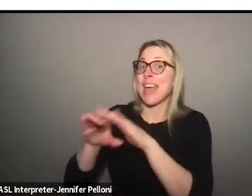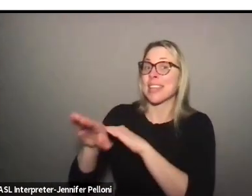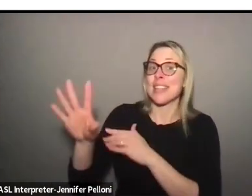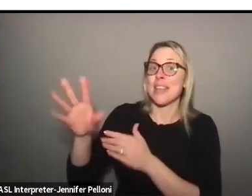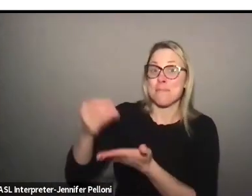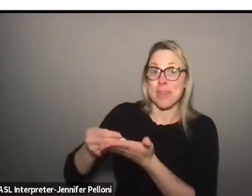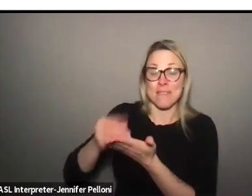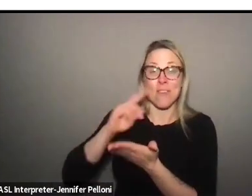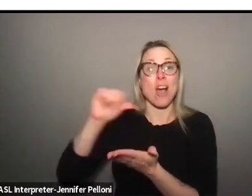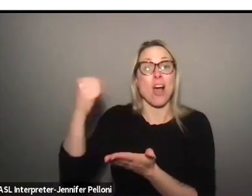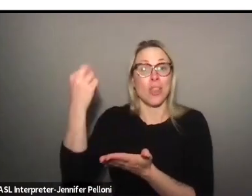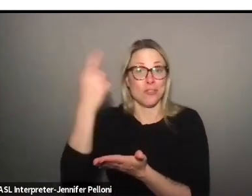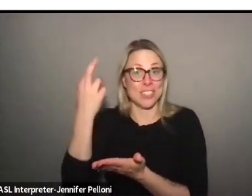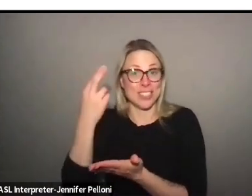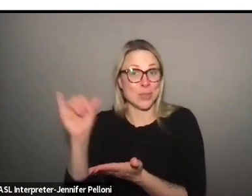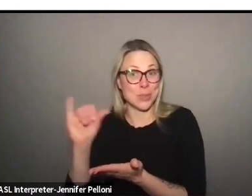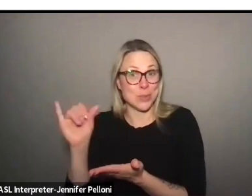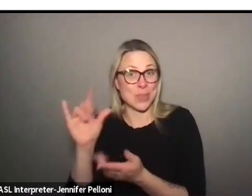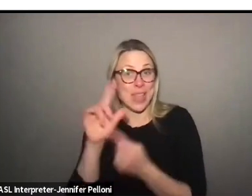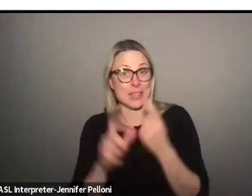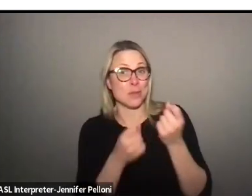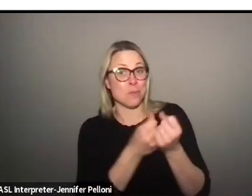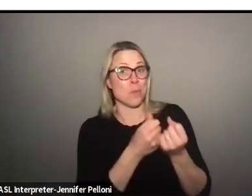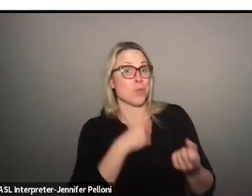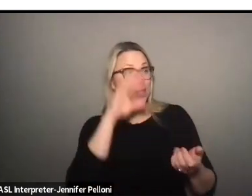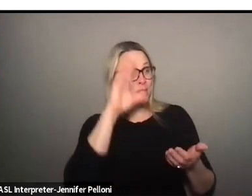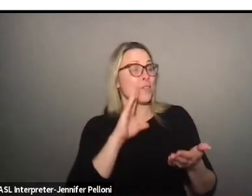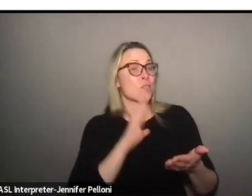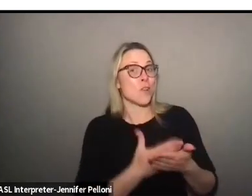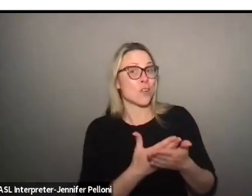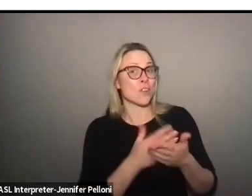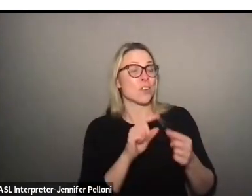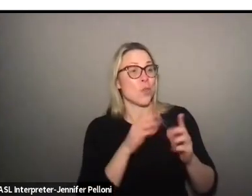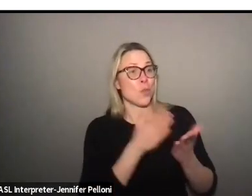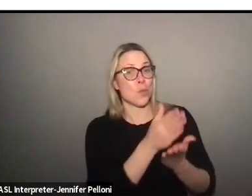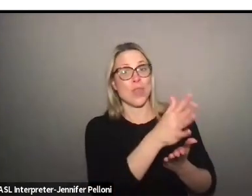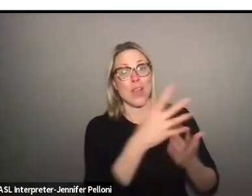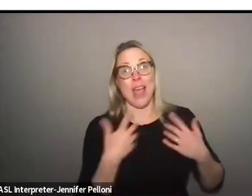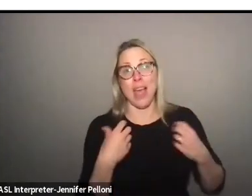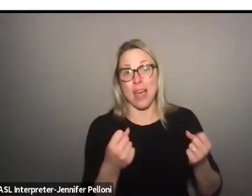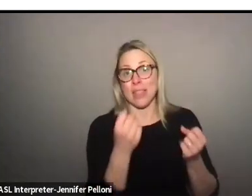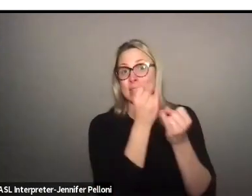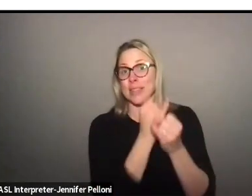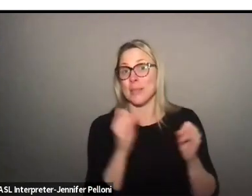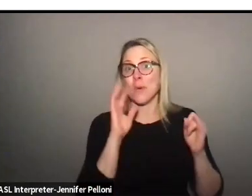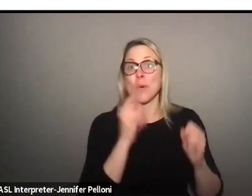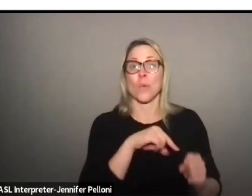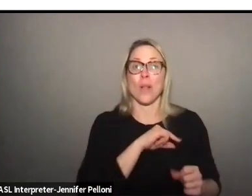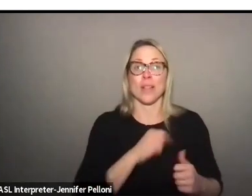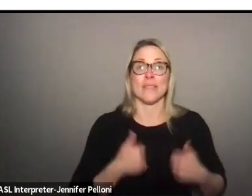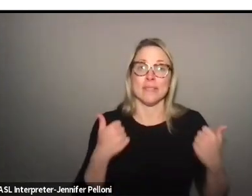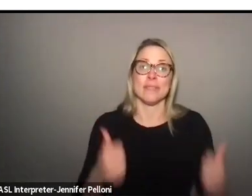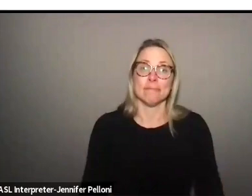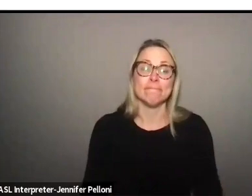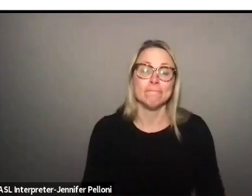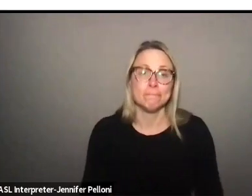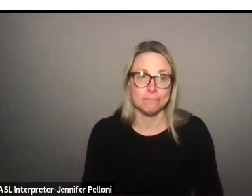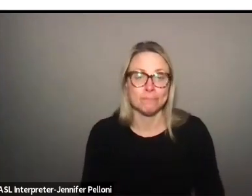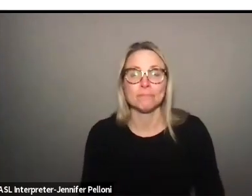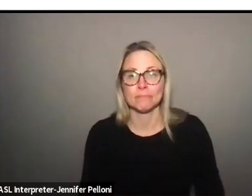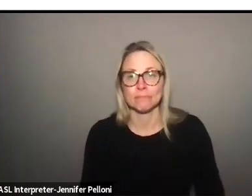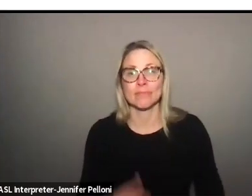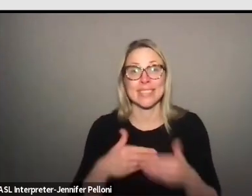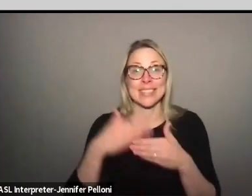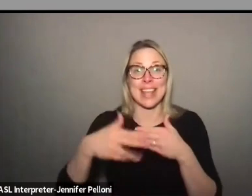funds for anything at all that support your son or daughter in health, independence, or quality of life. Okay, next